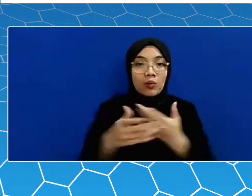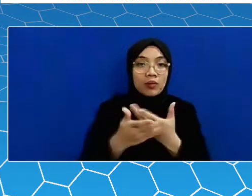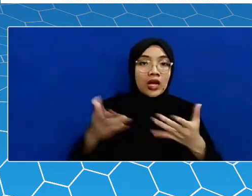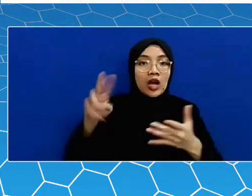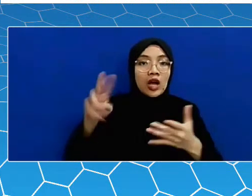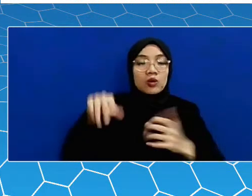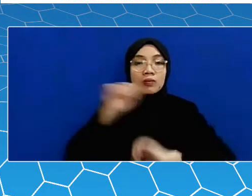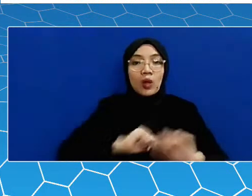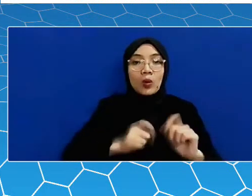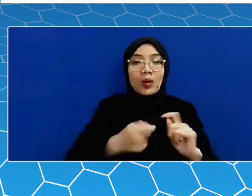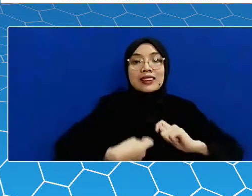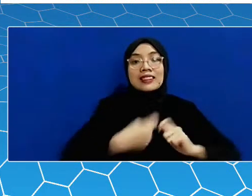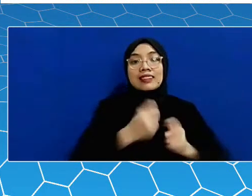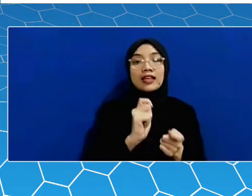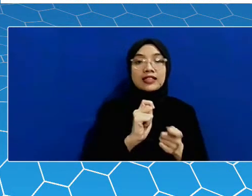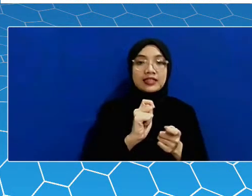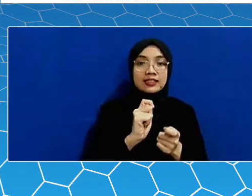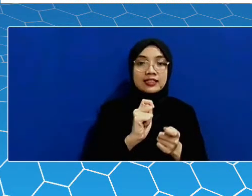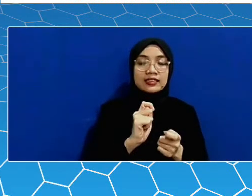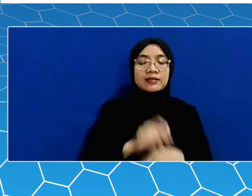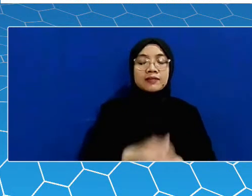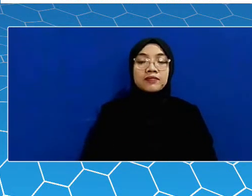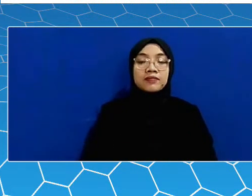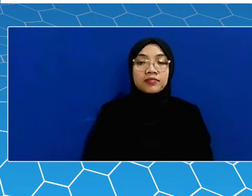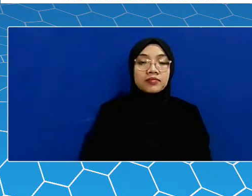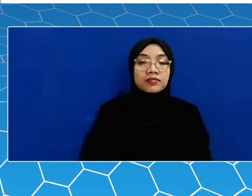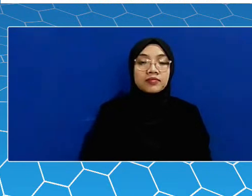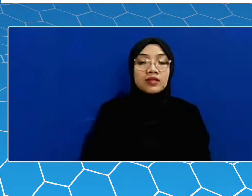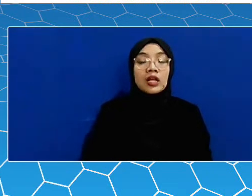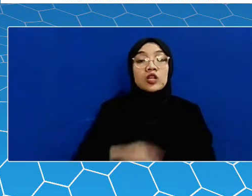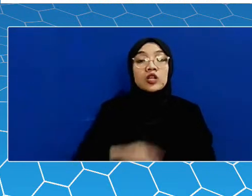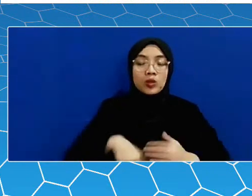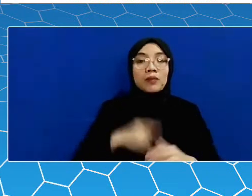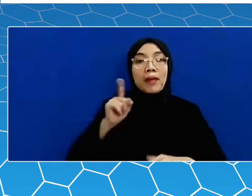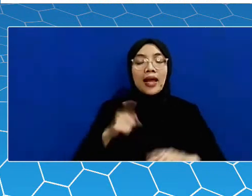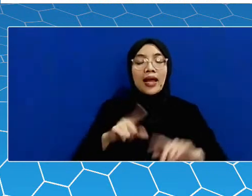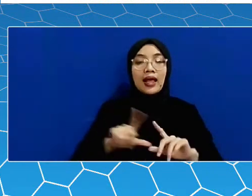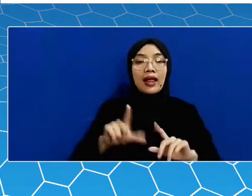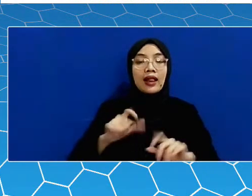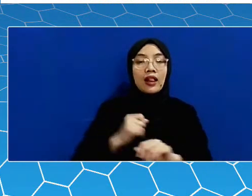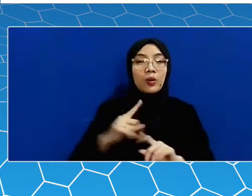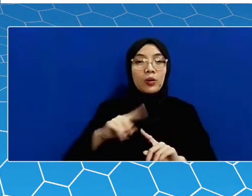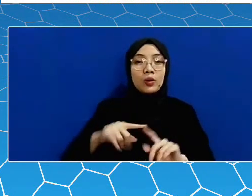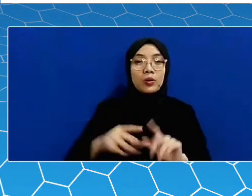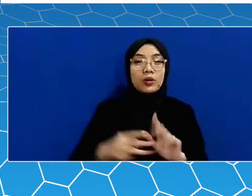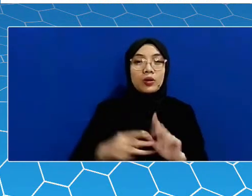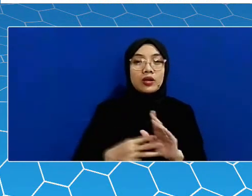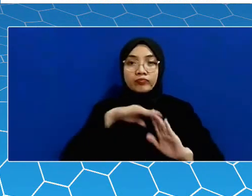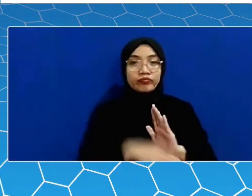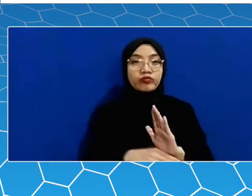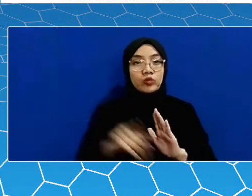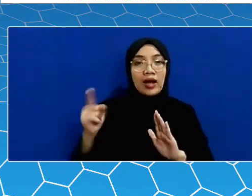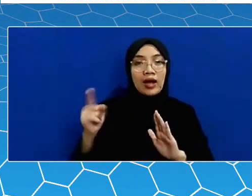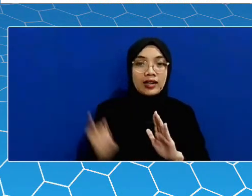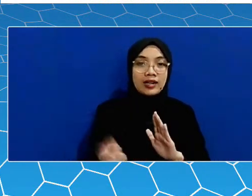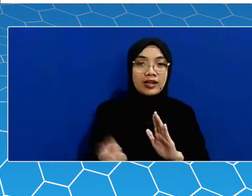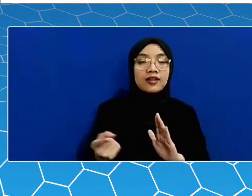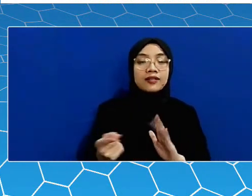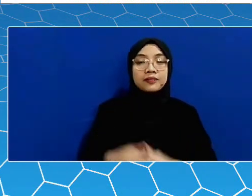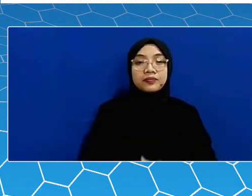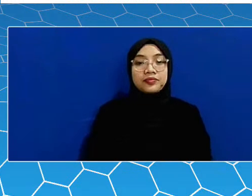then uses rules, algorithms, and increasingly machine learning artificial intelligence to deliver highly